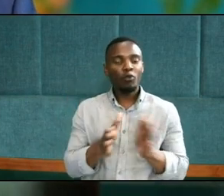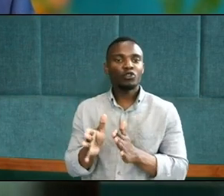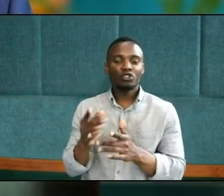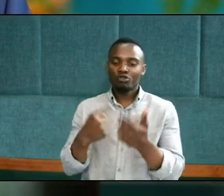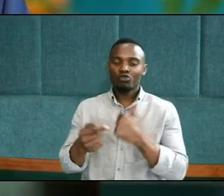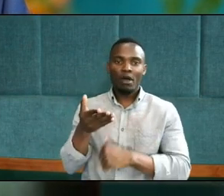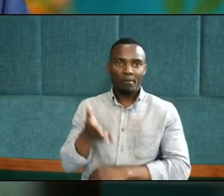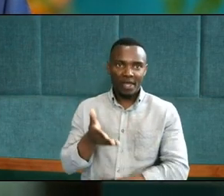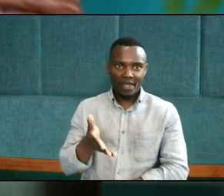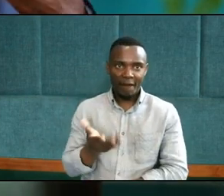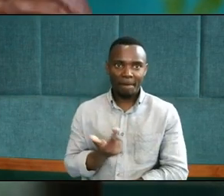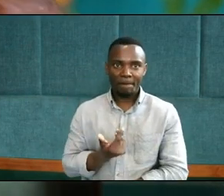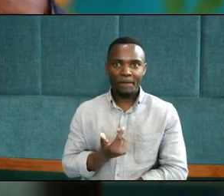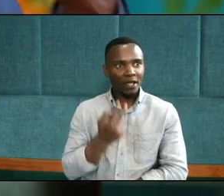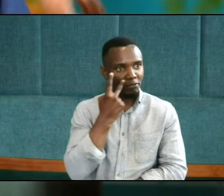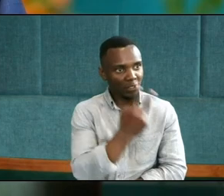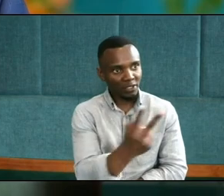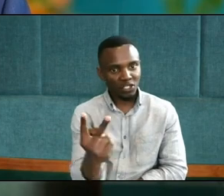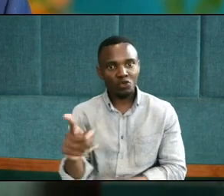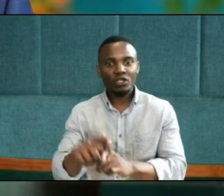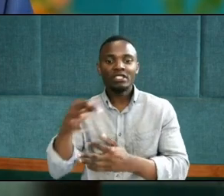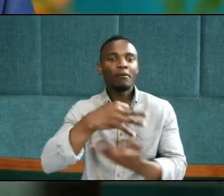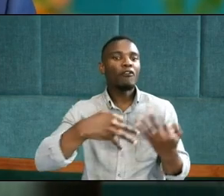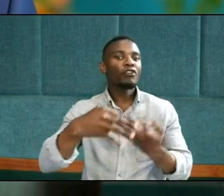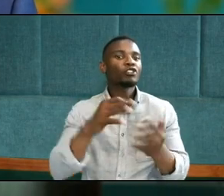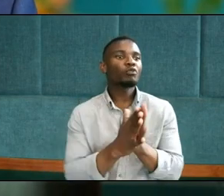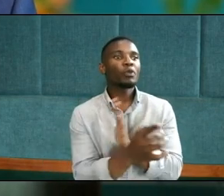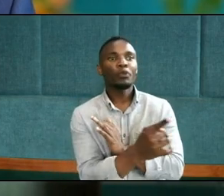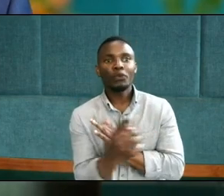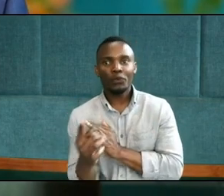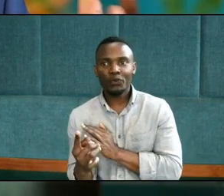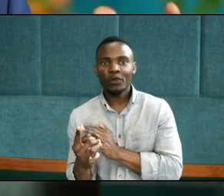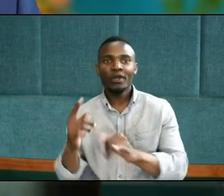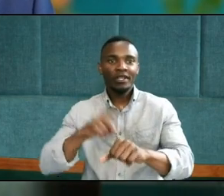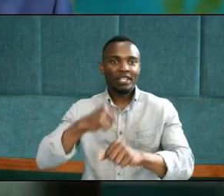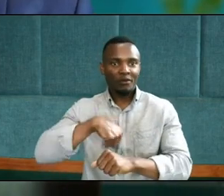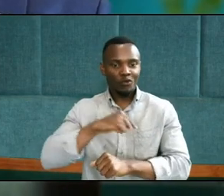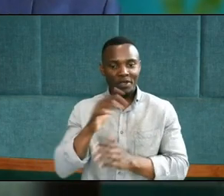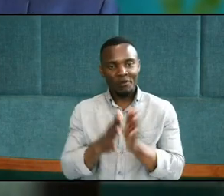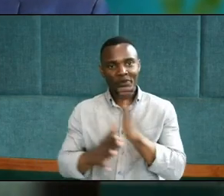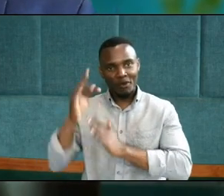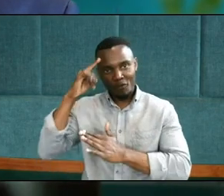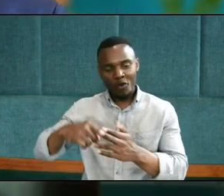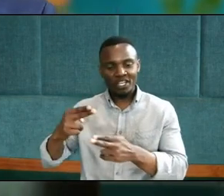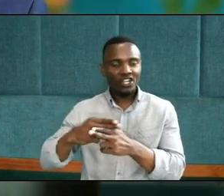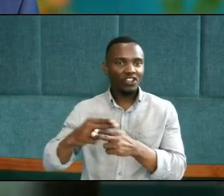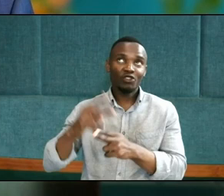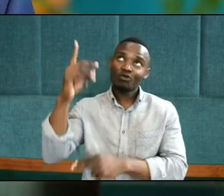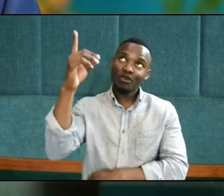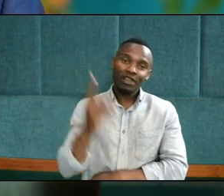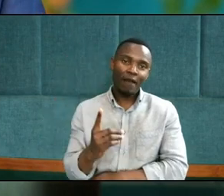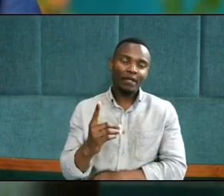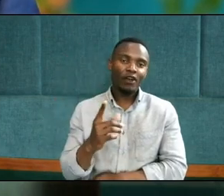here and see you and fellowship with you as we prepare for the soon coming of our